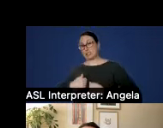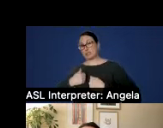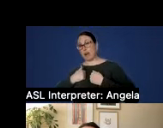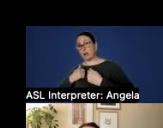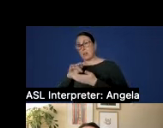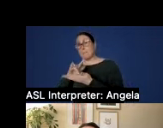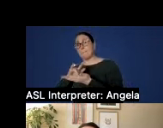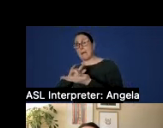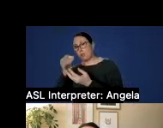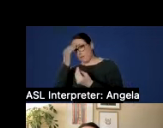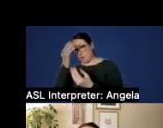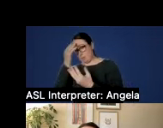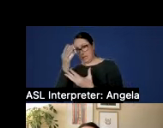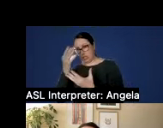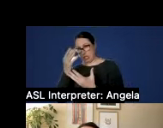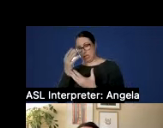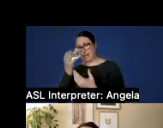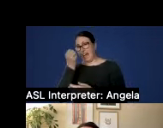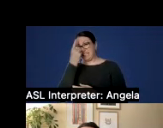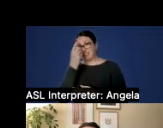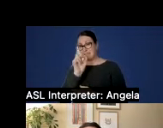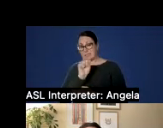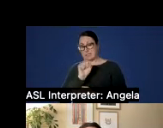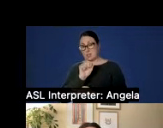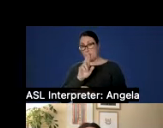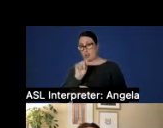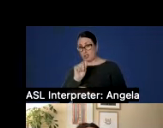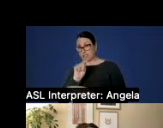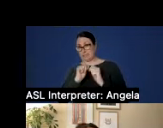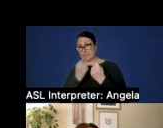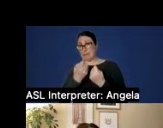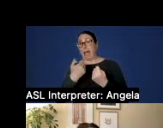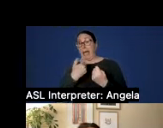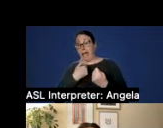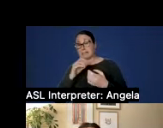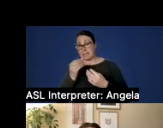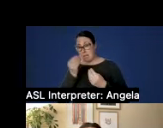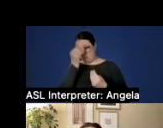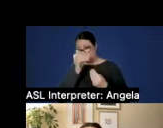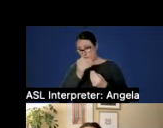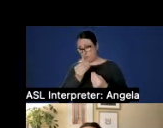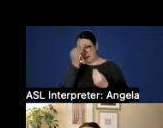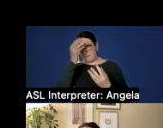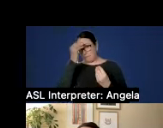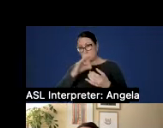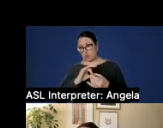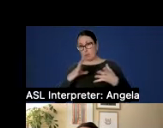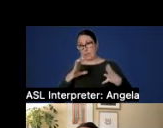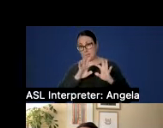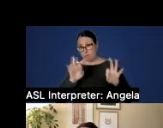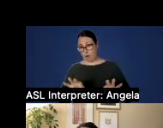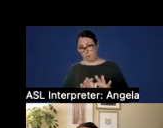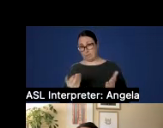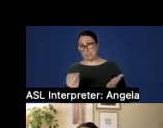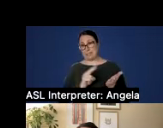a release for the SART team and the patient to access those records. And as always, the